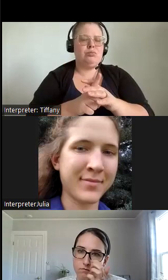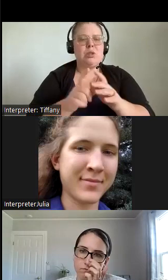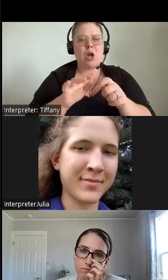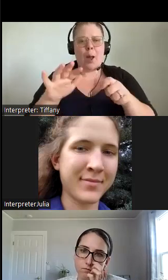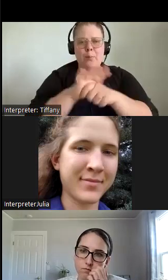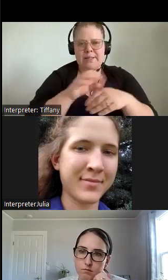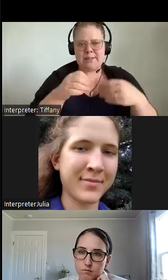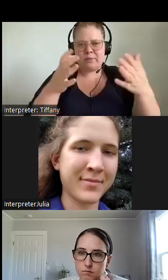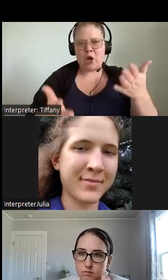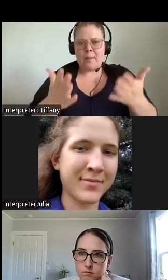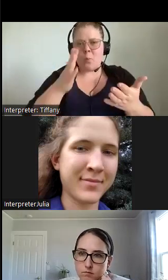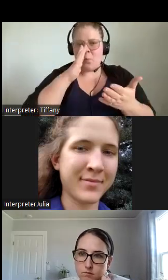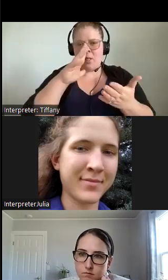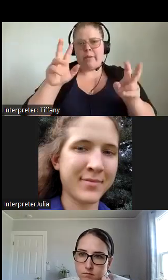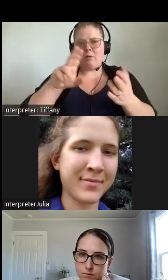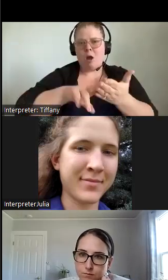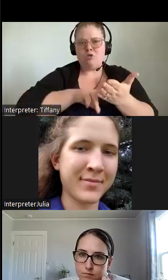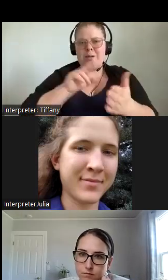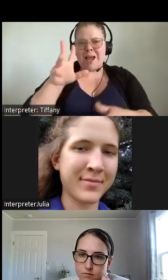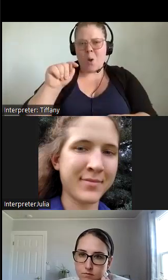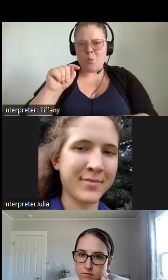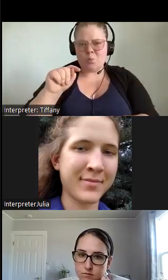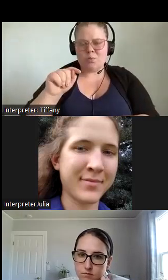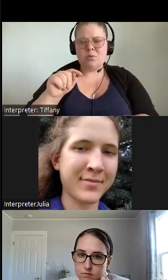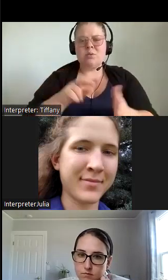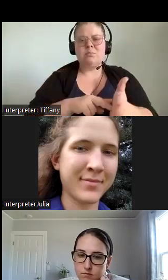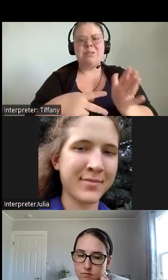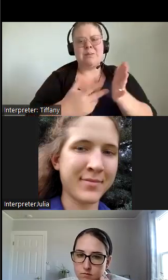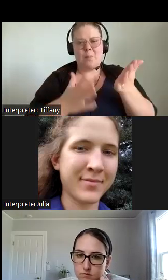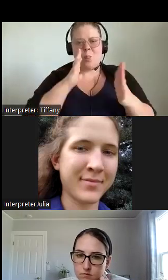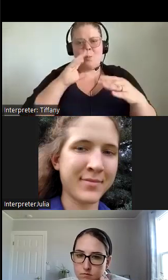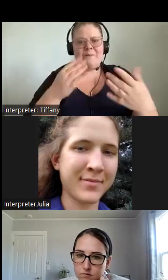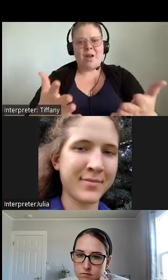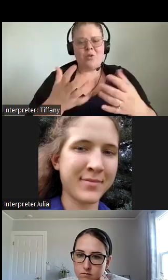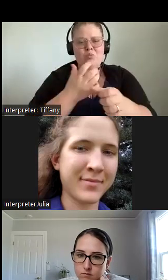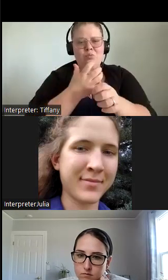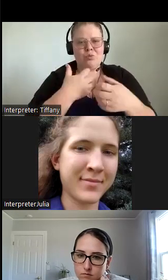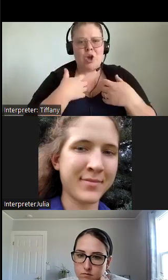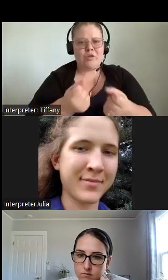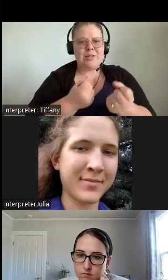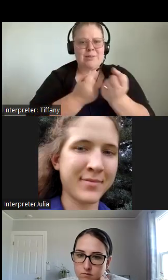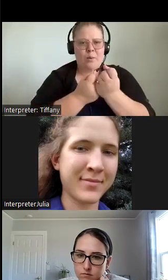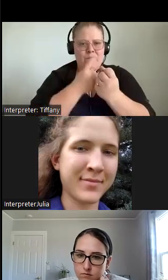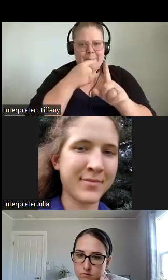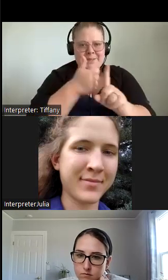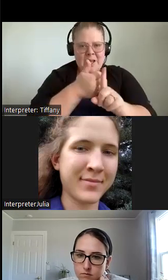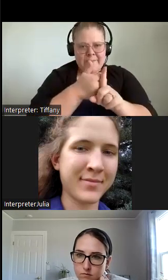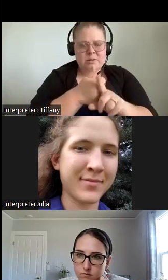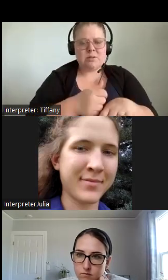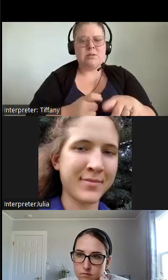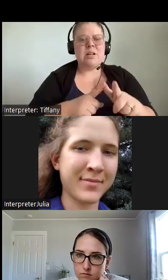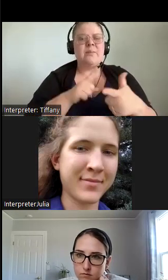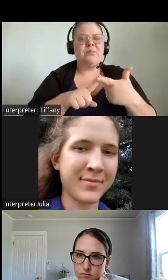provider may contract out. So they may provide that recovery support themselves, which again, likely a